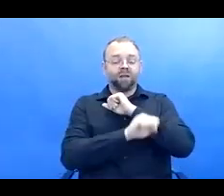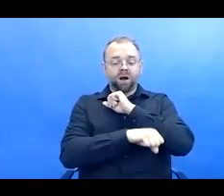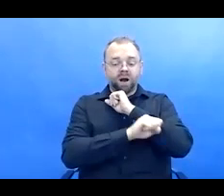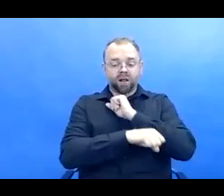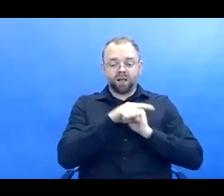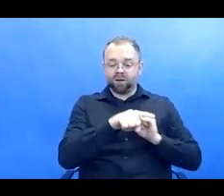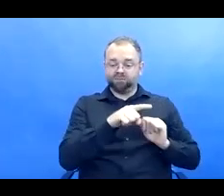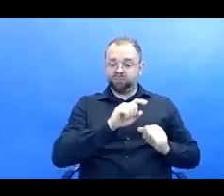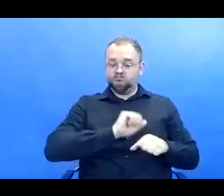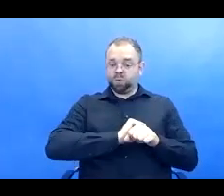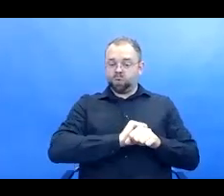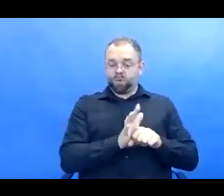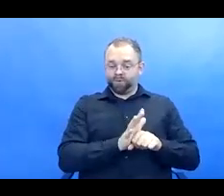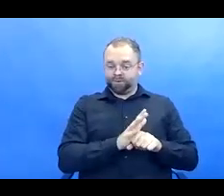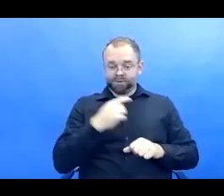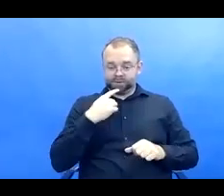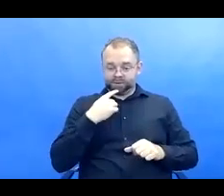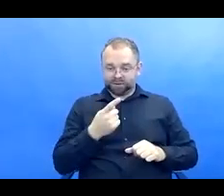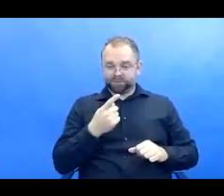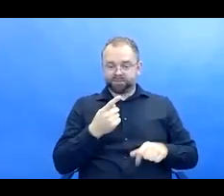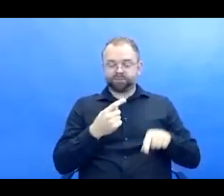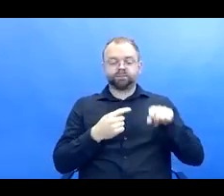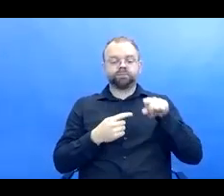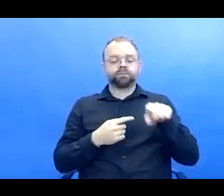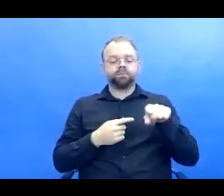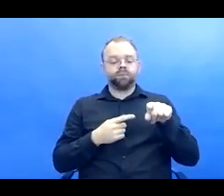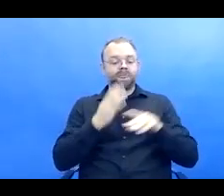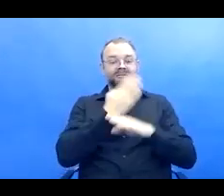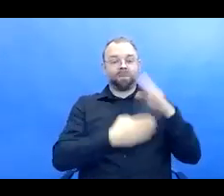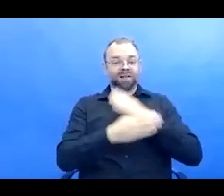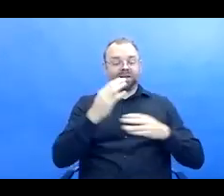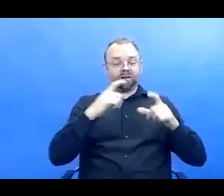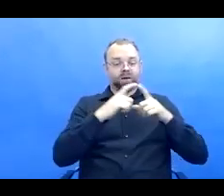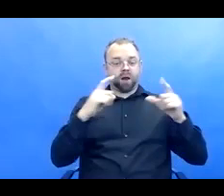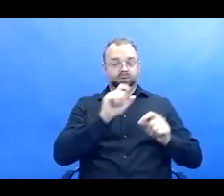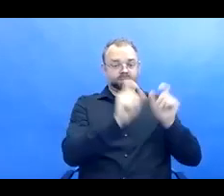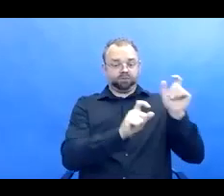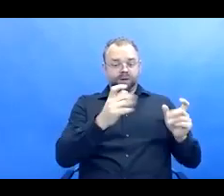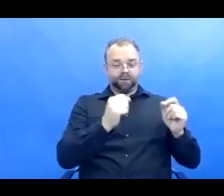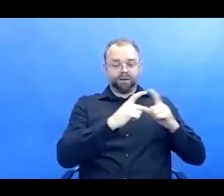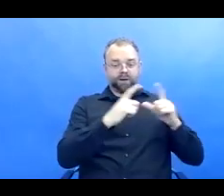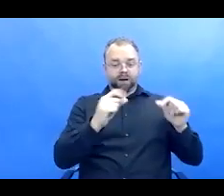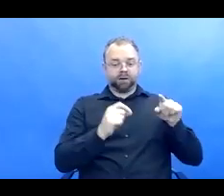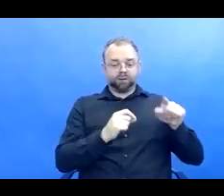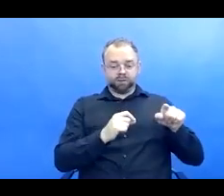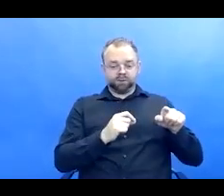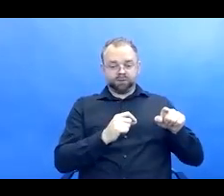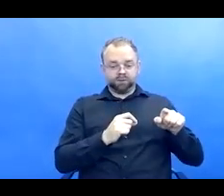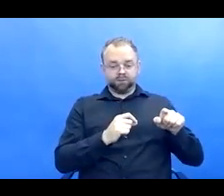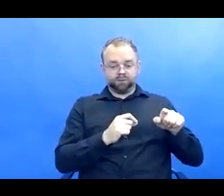that is supposed to provide support for vulnerable households and individuals. So there is a combination